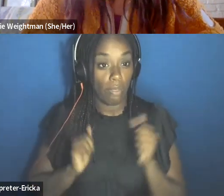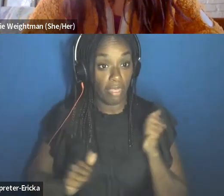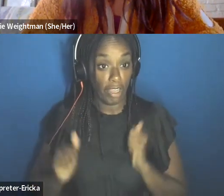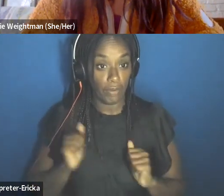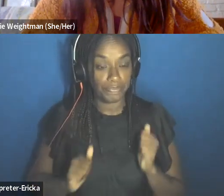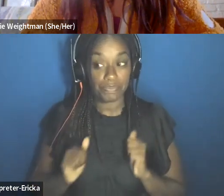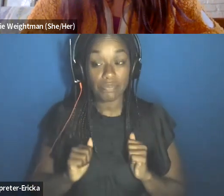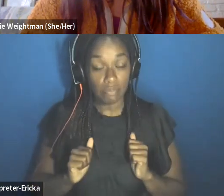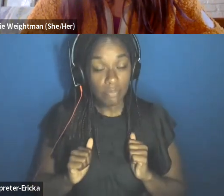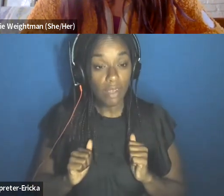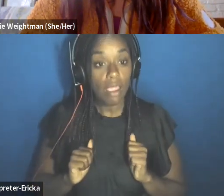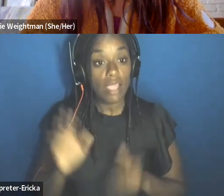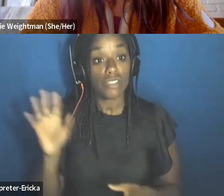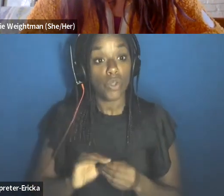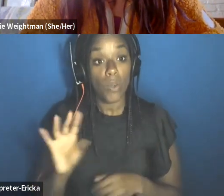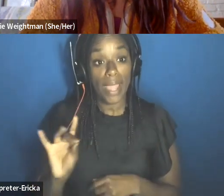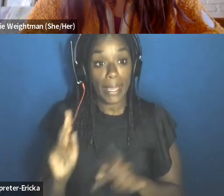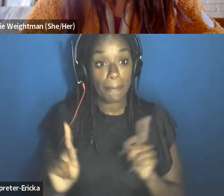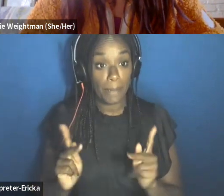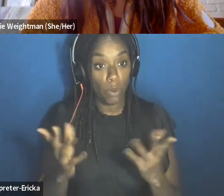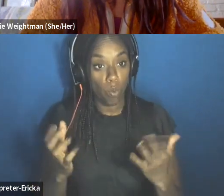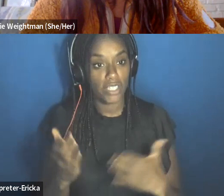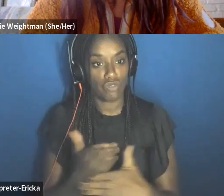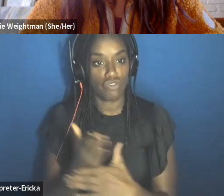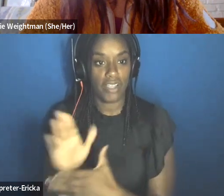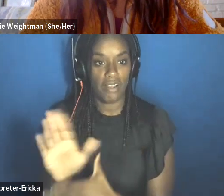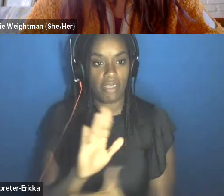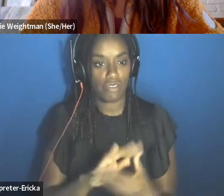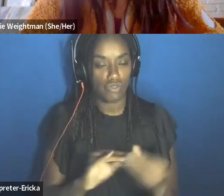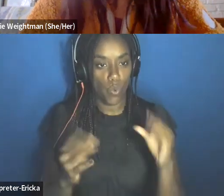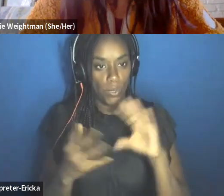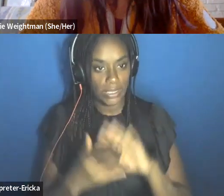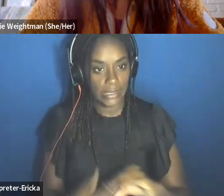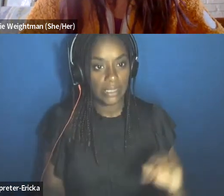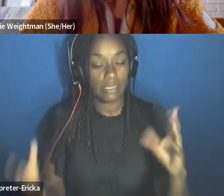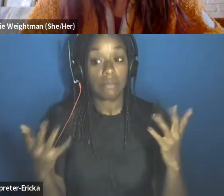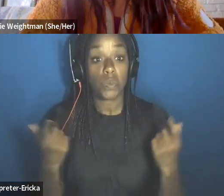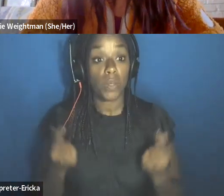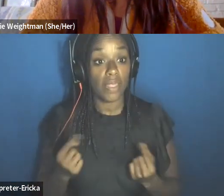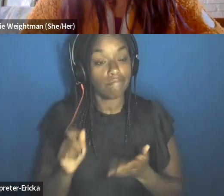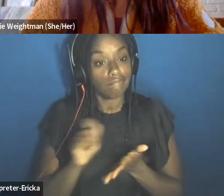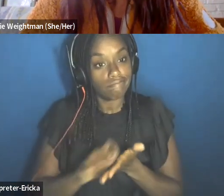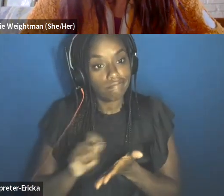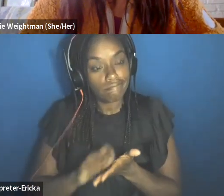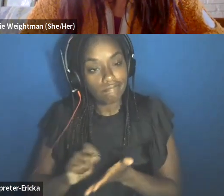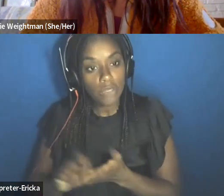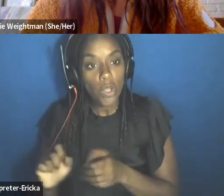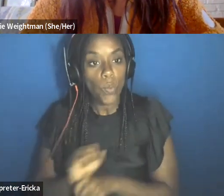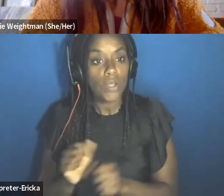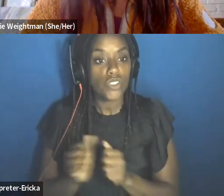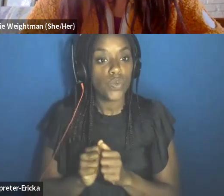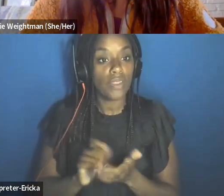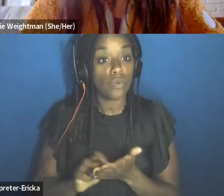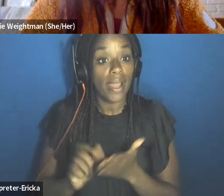that wanted to tell their stories, and they spent time writing their stories, working with writers. And then